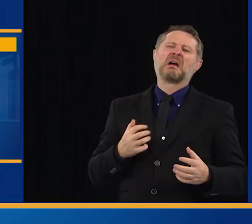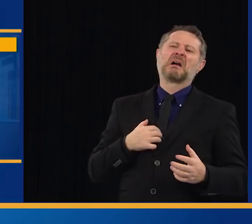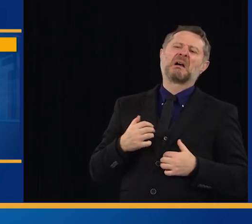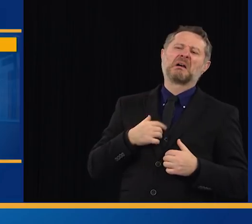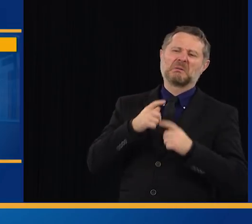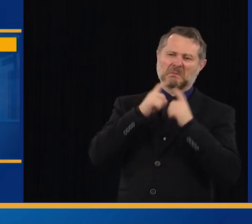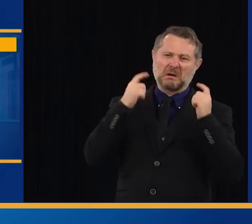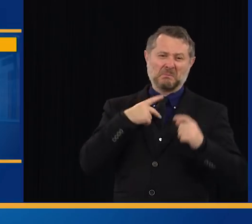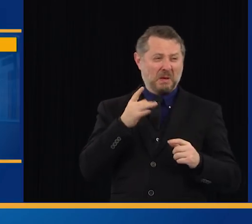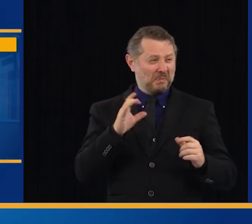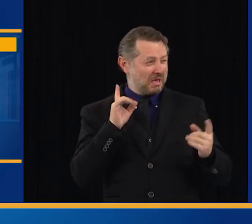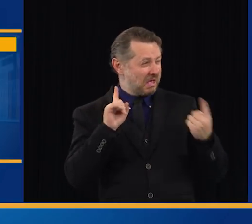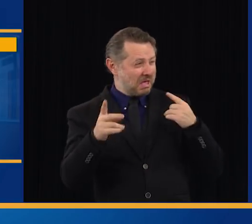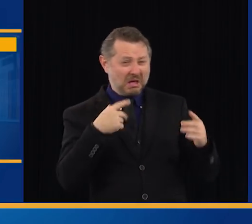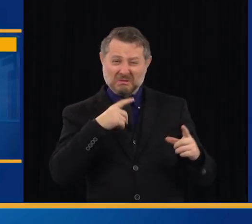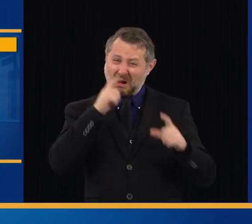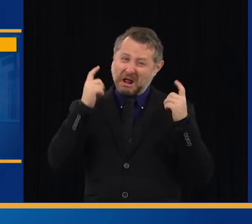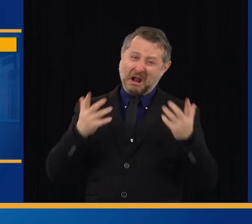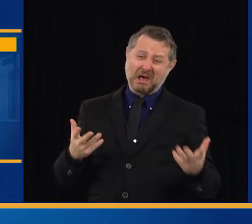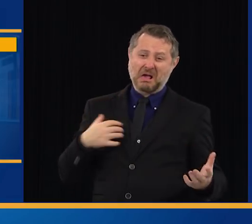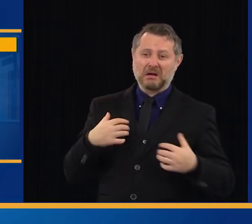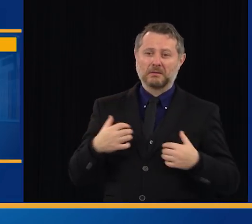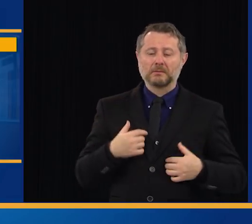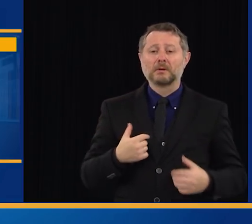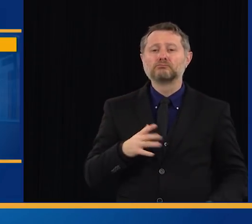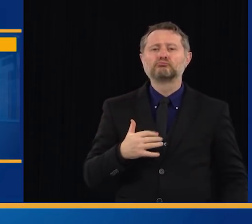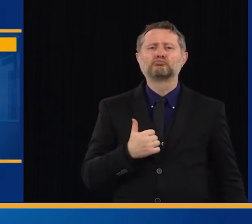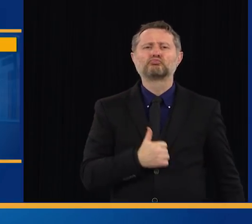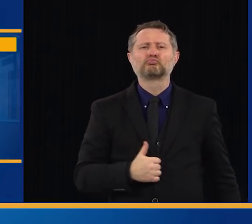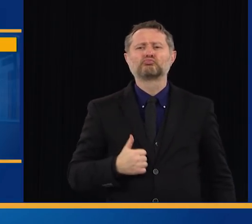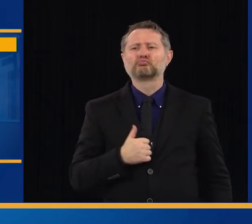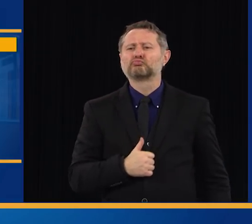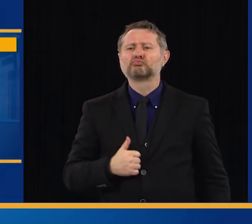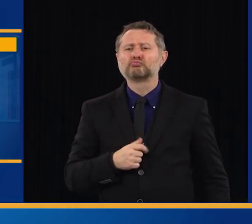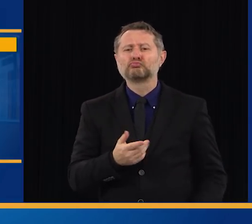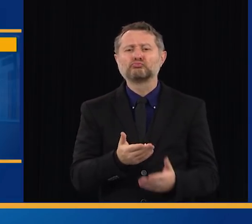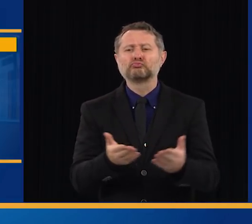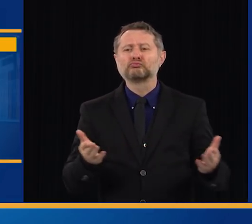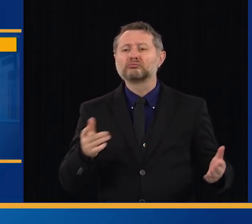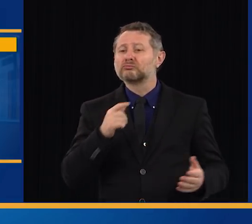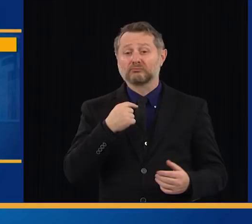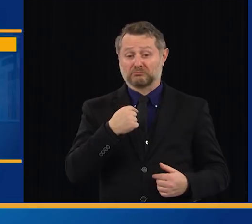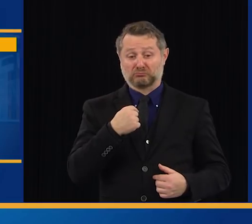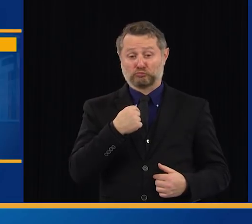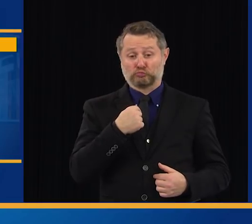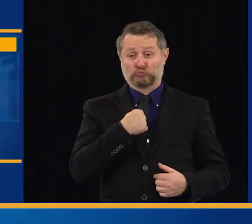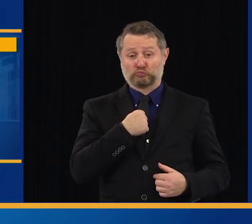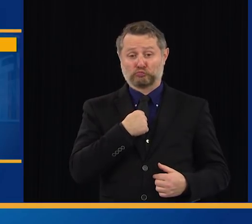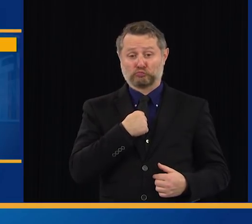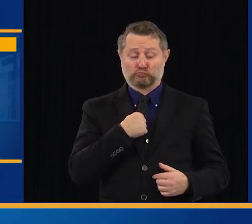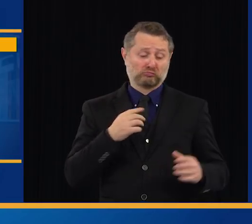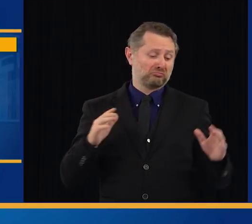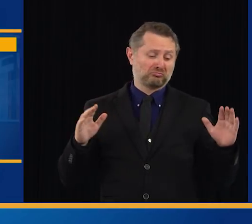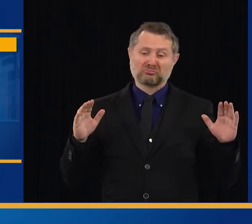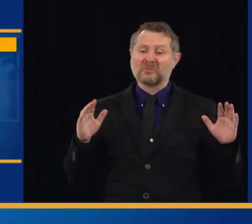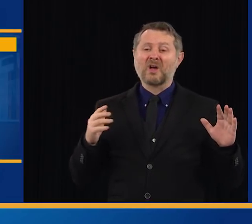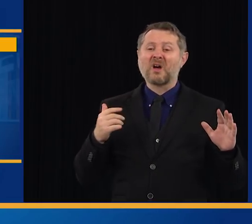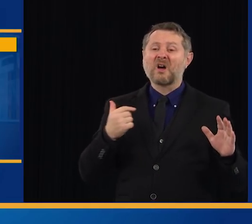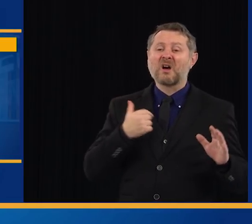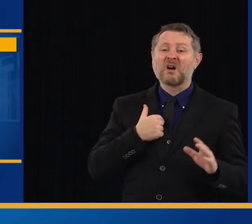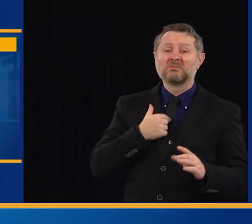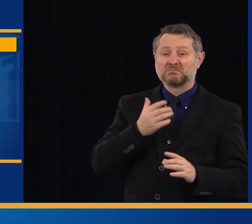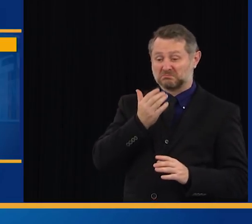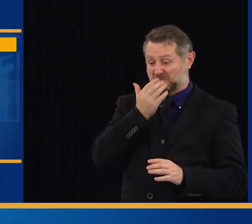but I'm sorry it makes people unhappy. I do not consider it a major burden, and